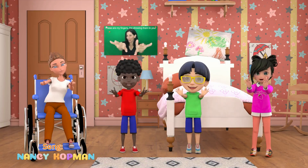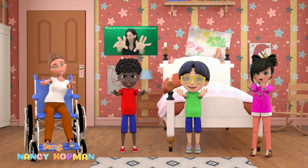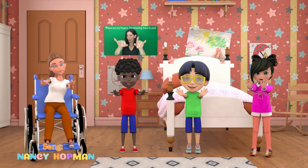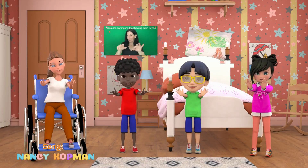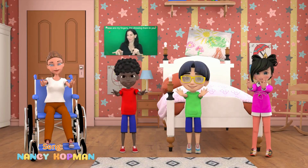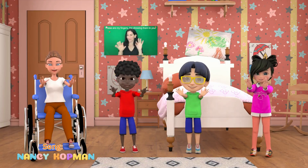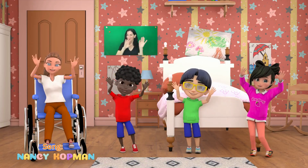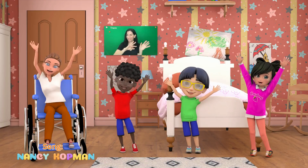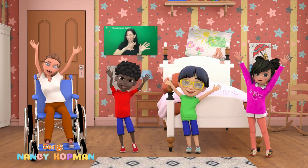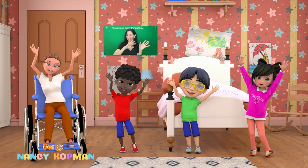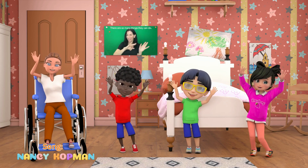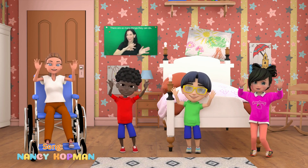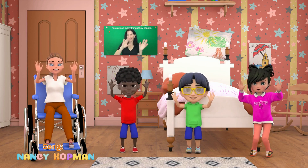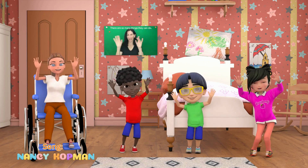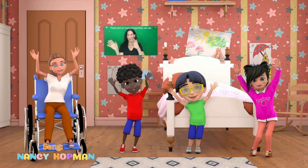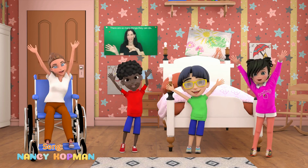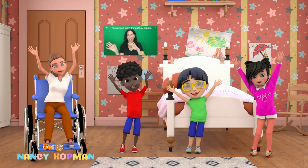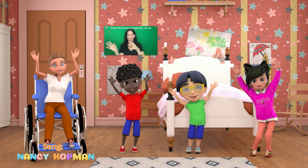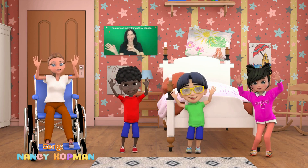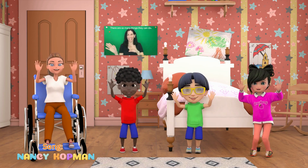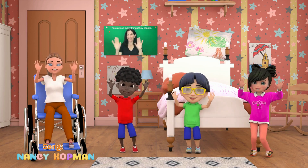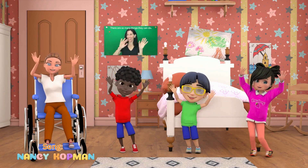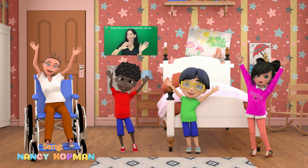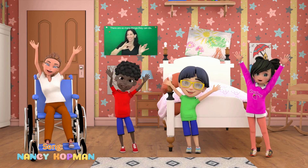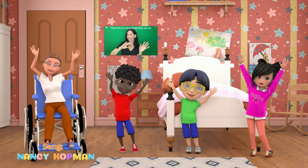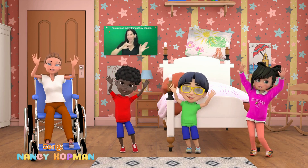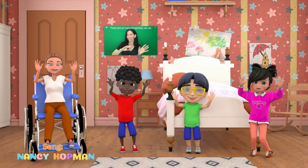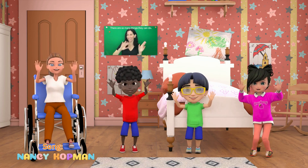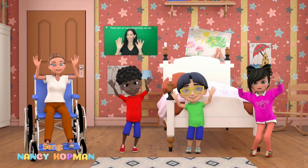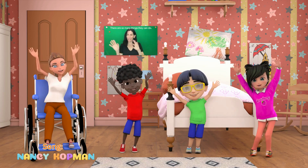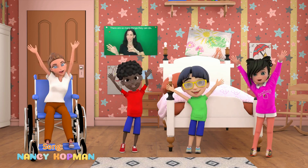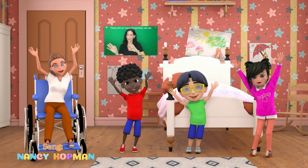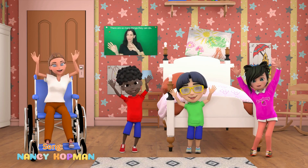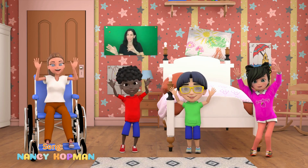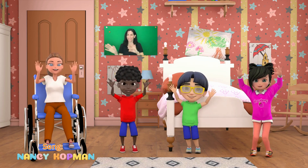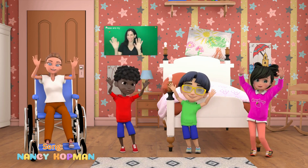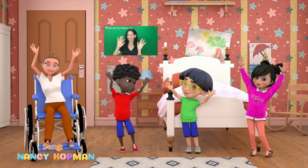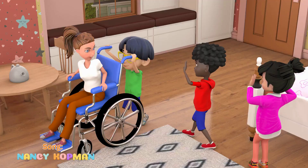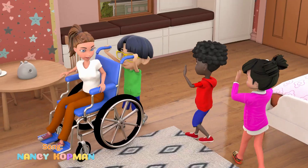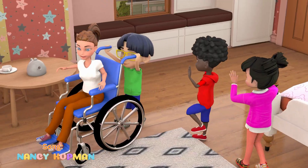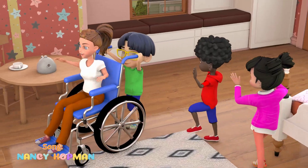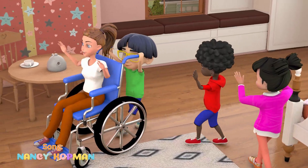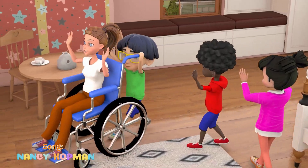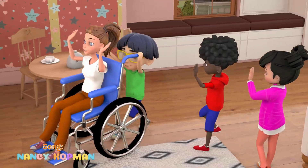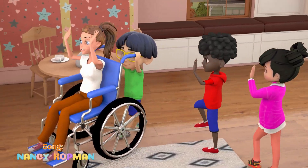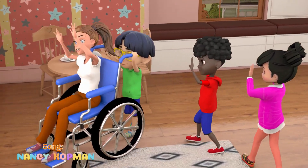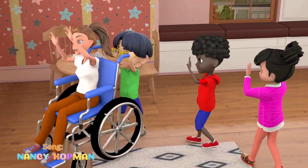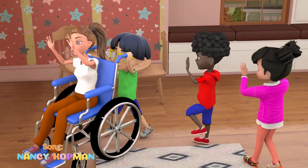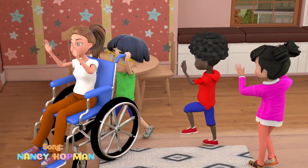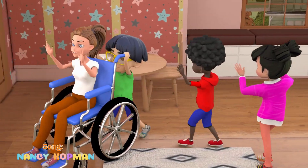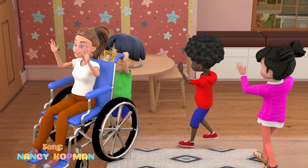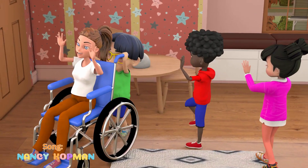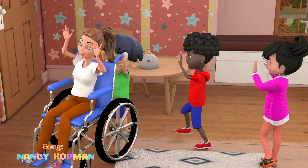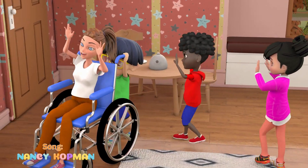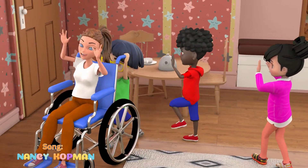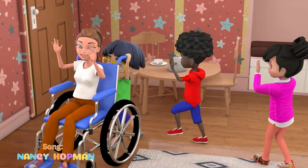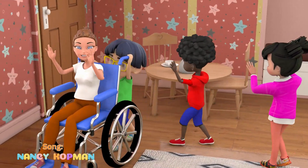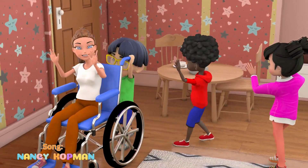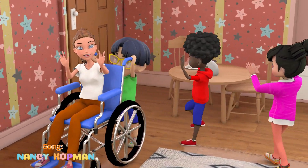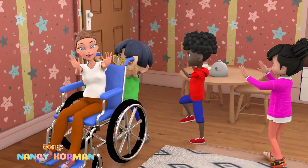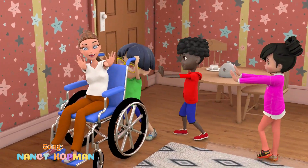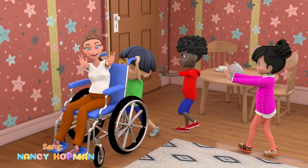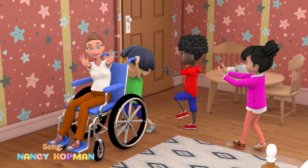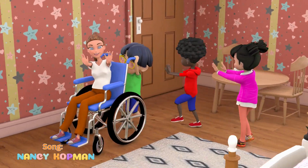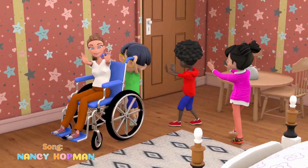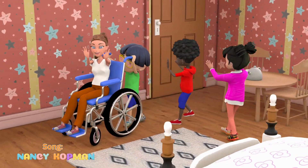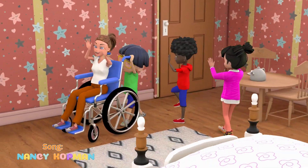them to you. There are so many things they can do. These are my fingers. I'm showing